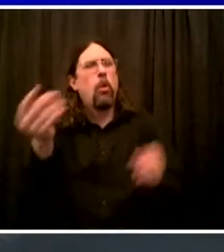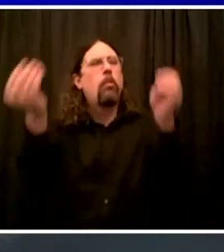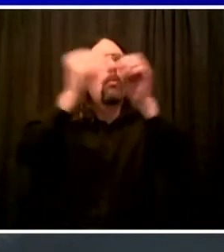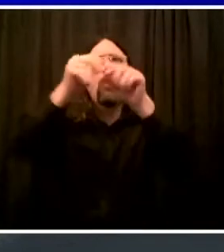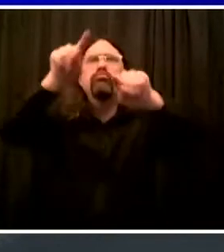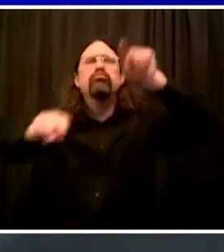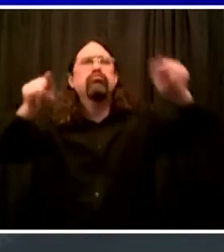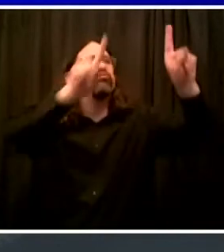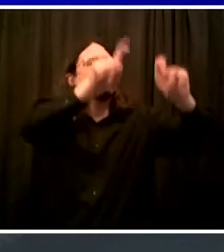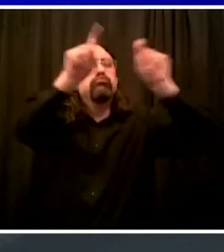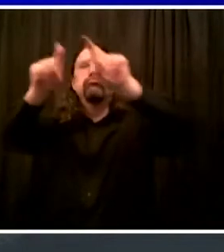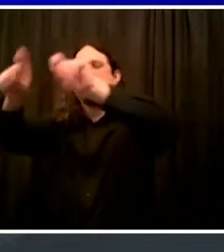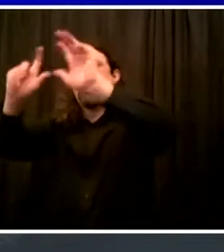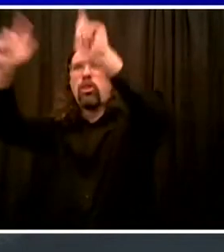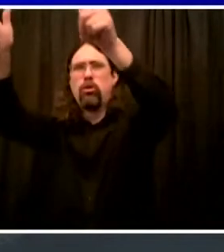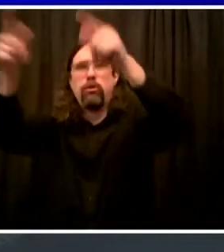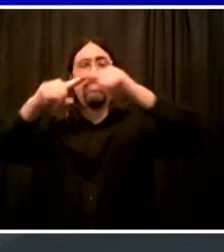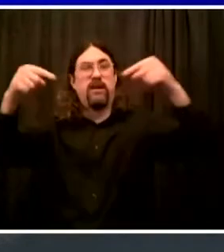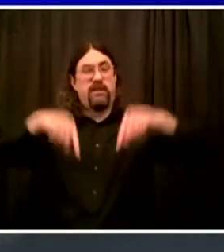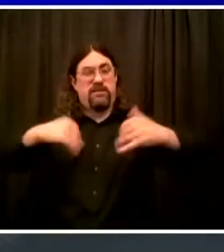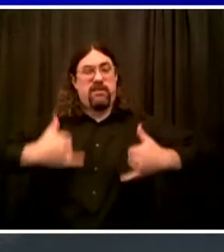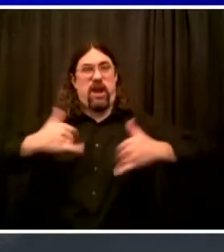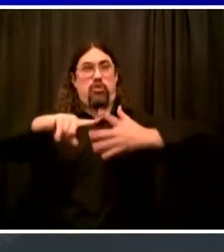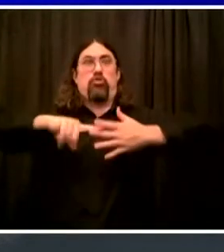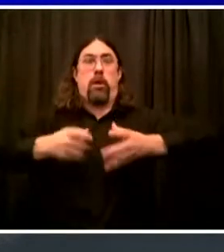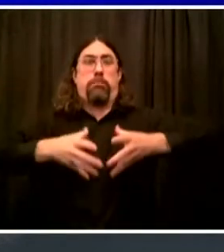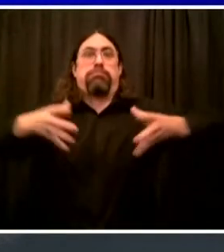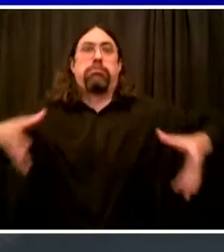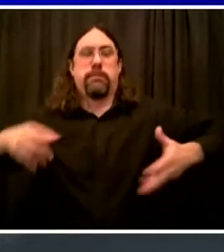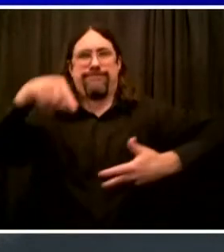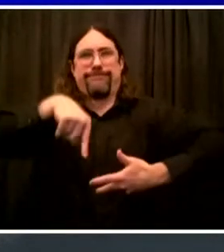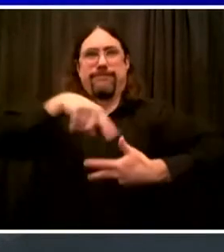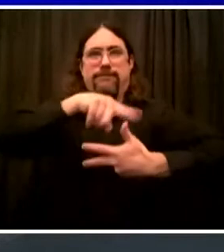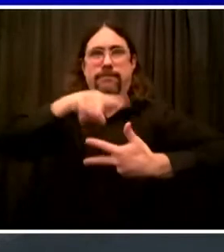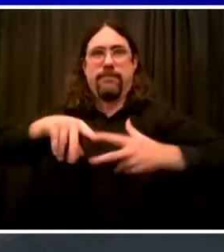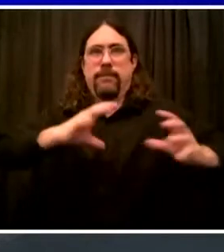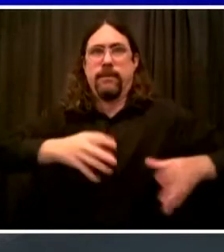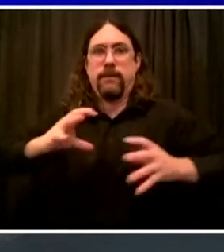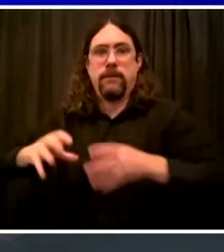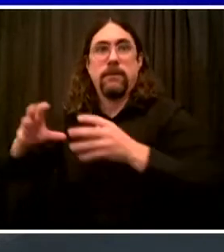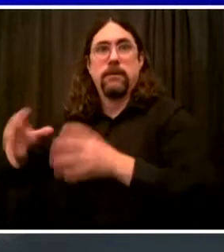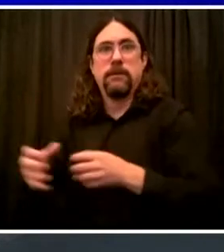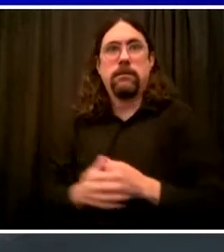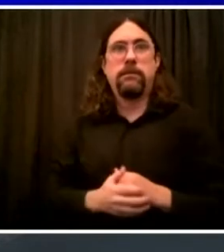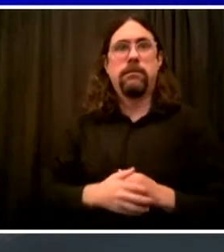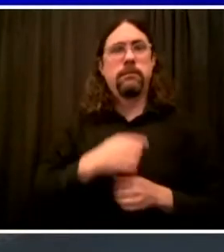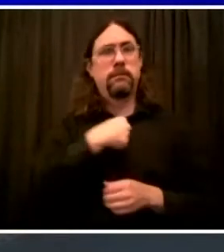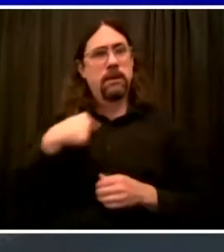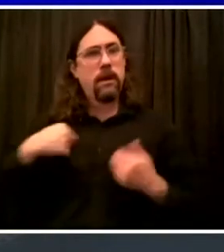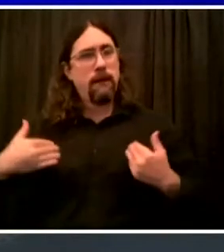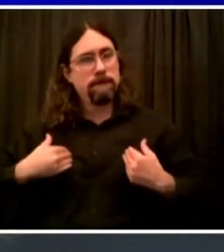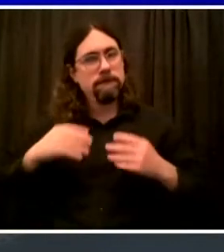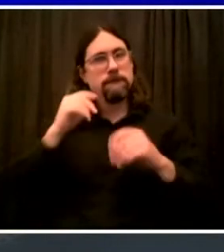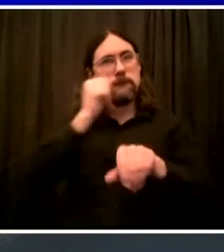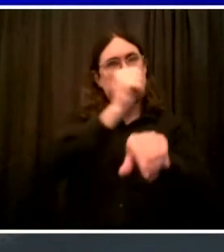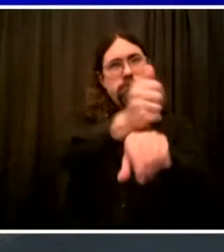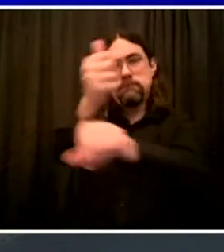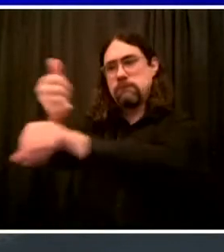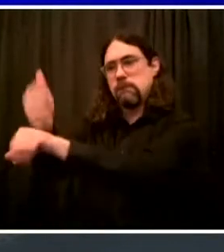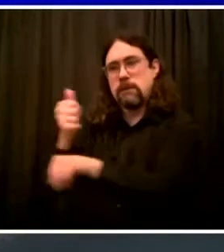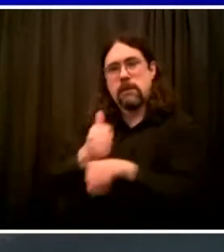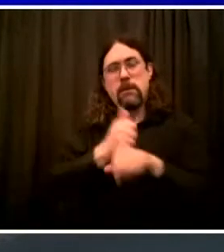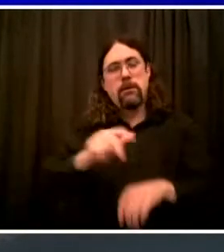the locations. We now have 23 walk-in sites through our health and hospitals facilities, 23 sites that are